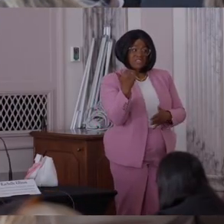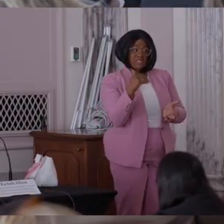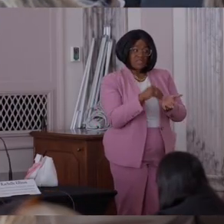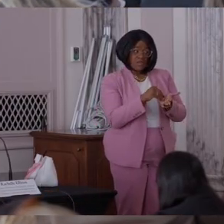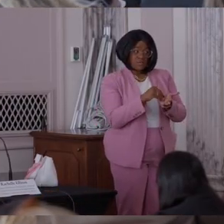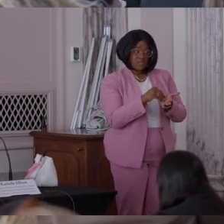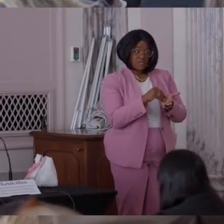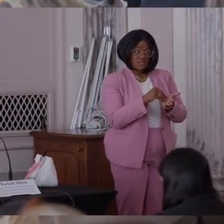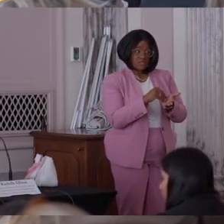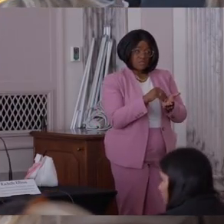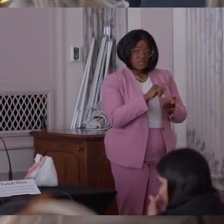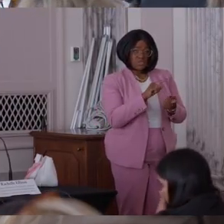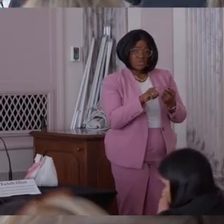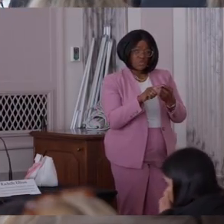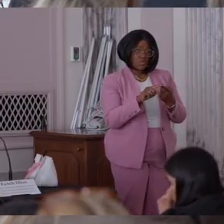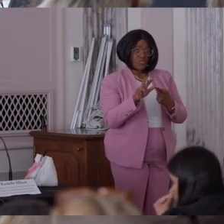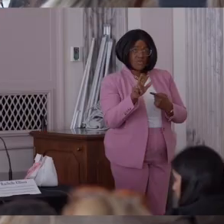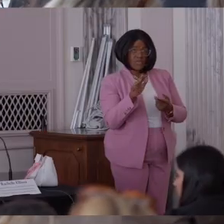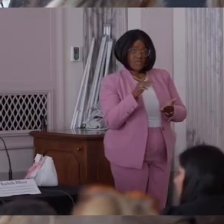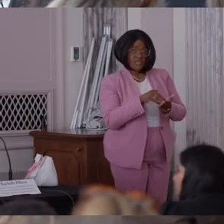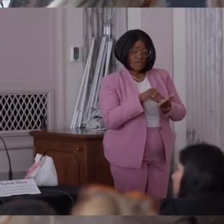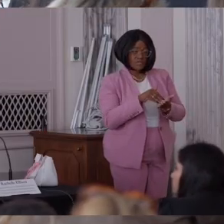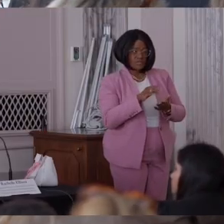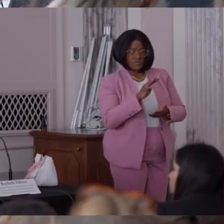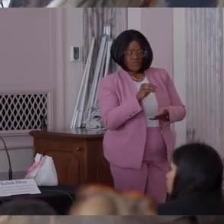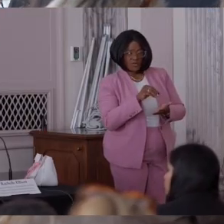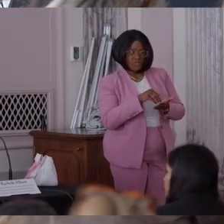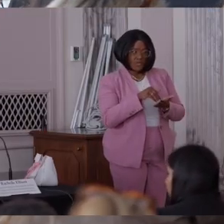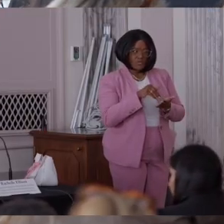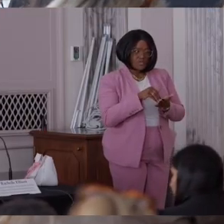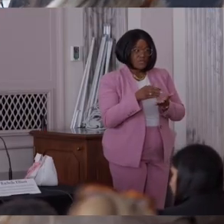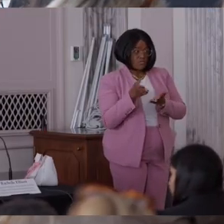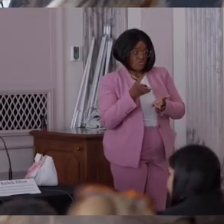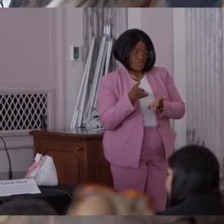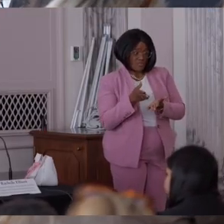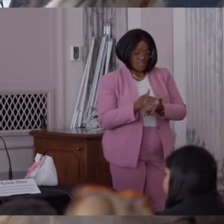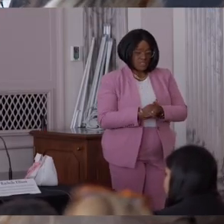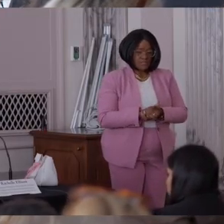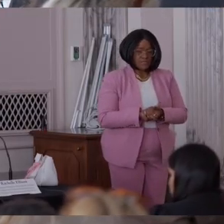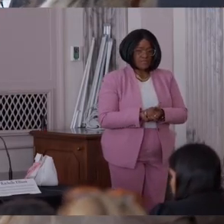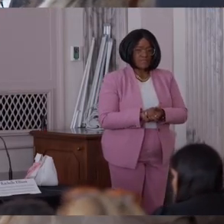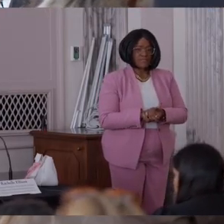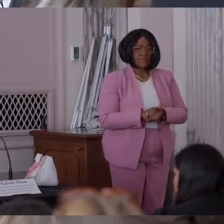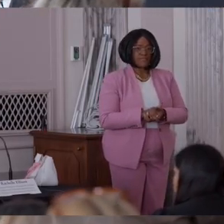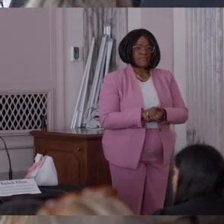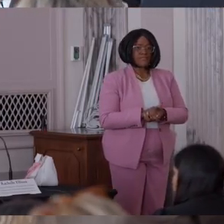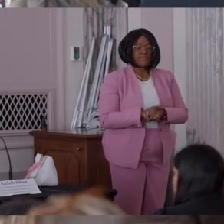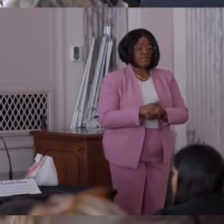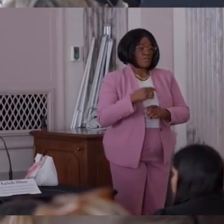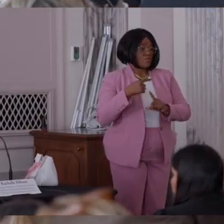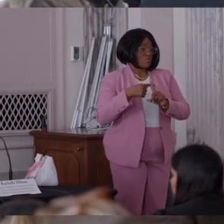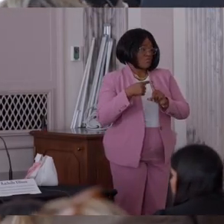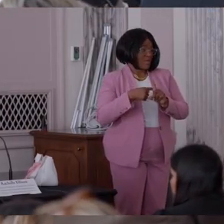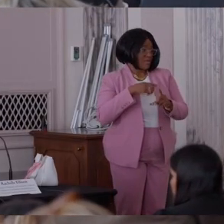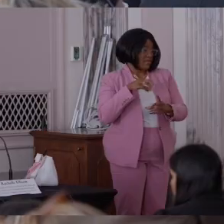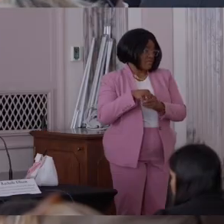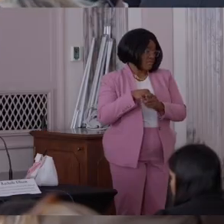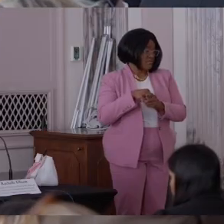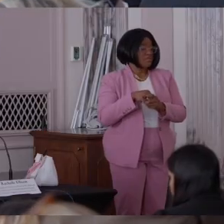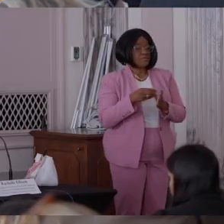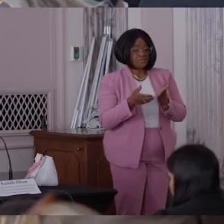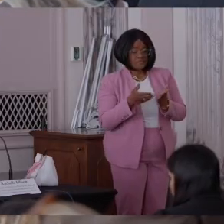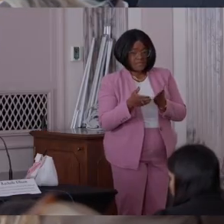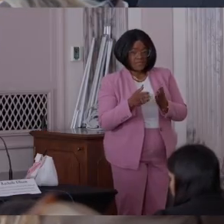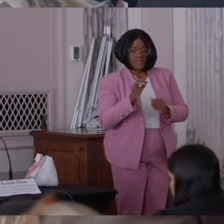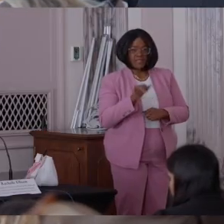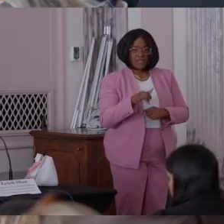$15,000 to $35,000, $40,000 in services. And then if there's a rent, if you want to add the rent into that,